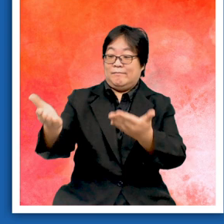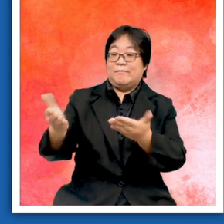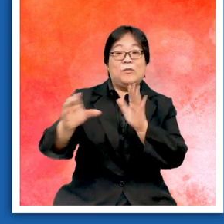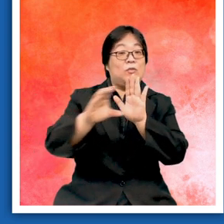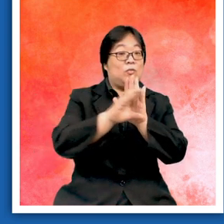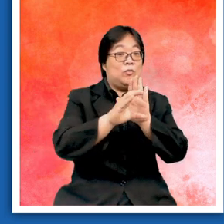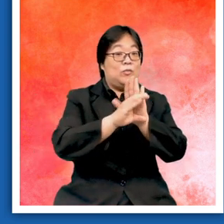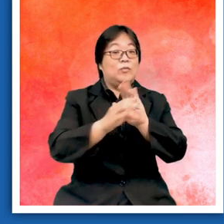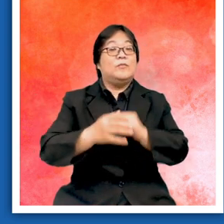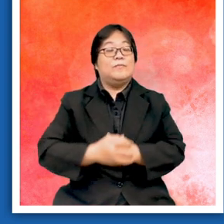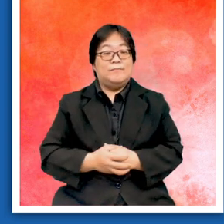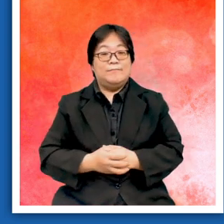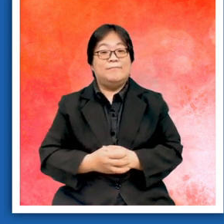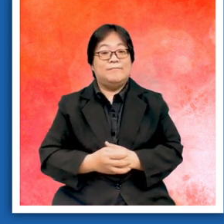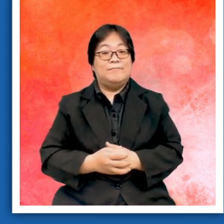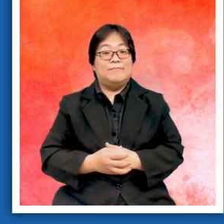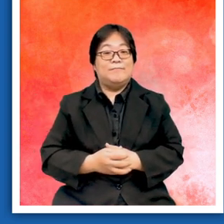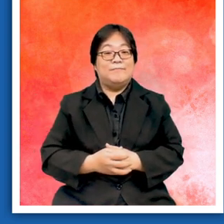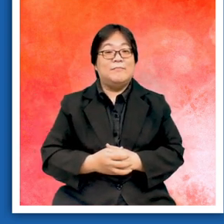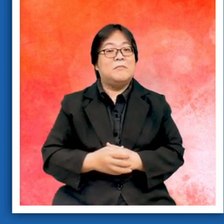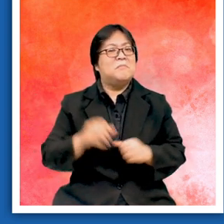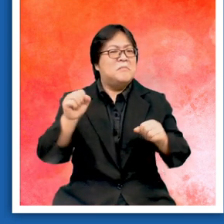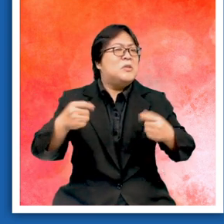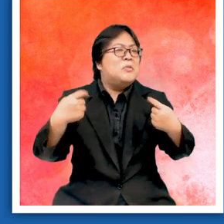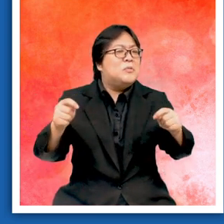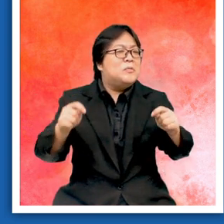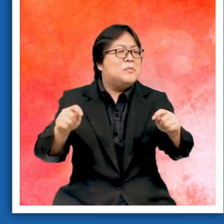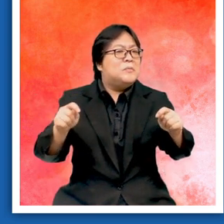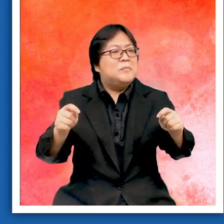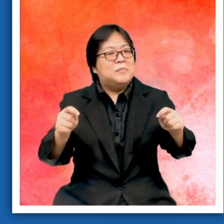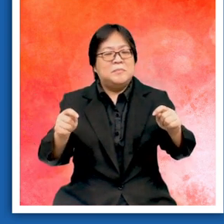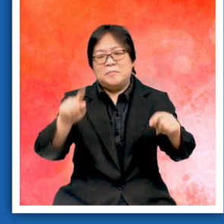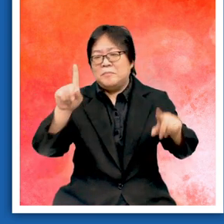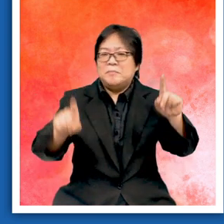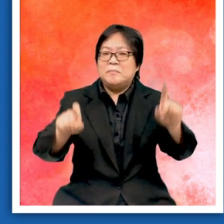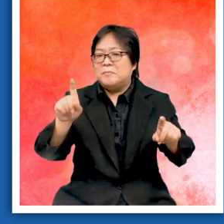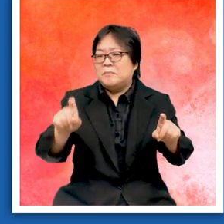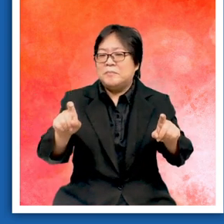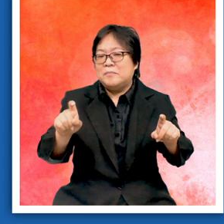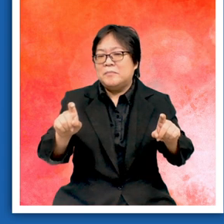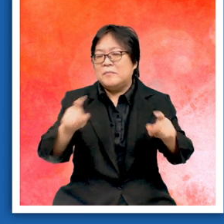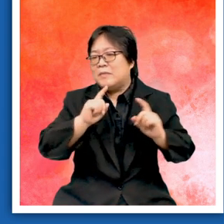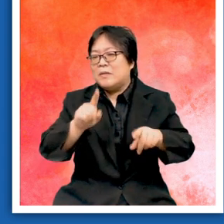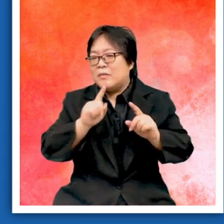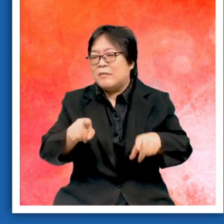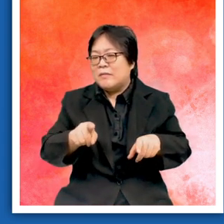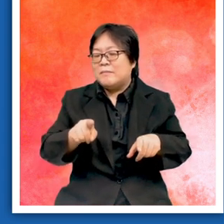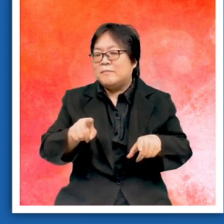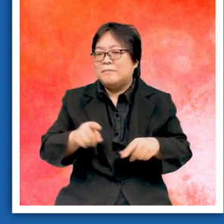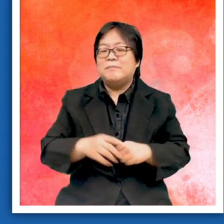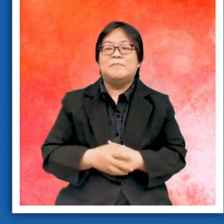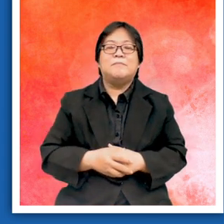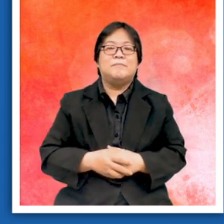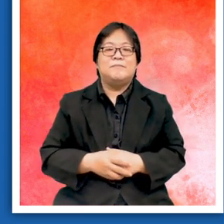quiz. You attempt the quiz and then answer the